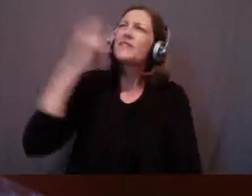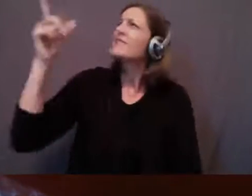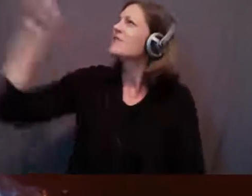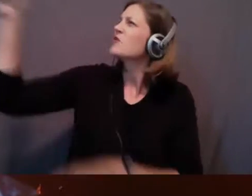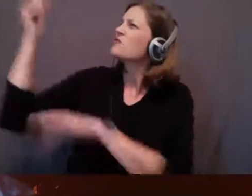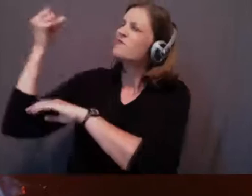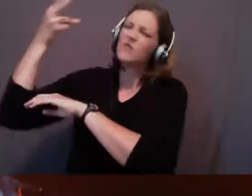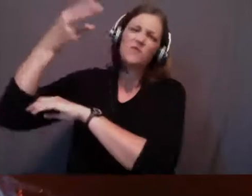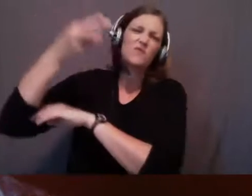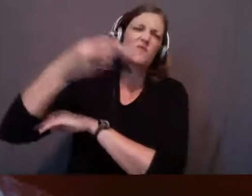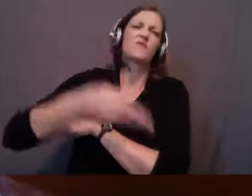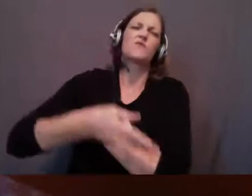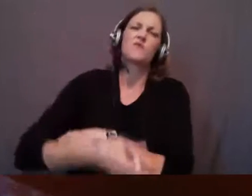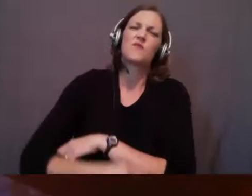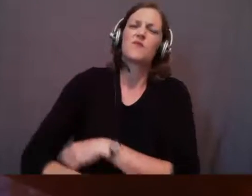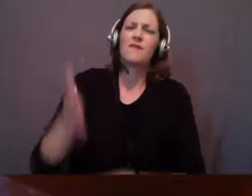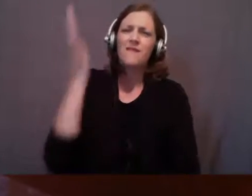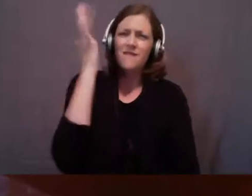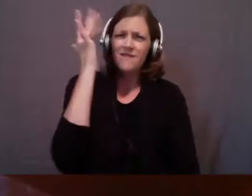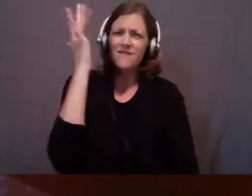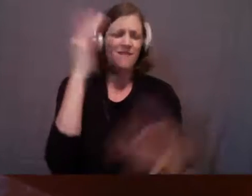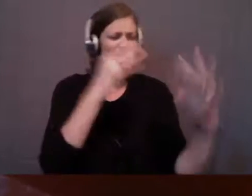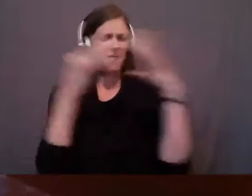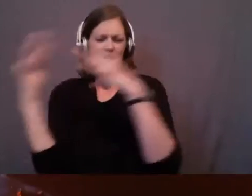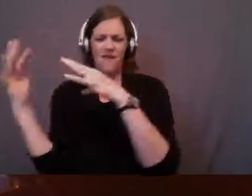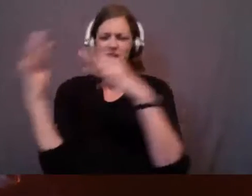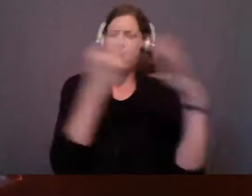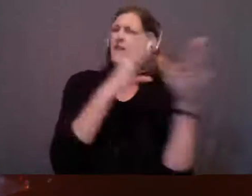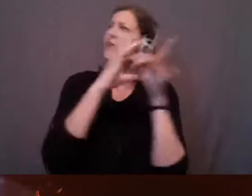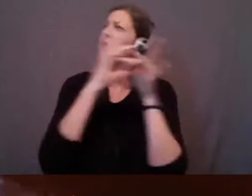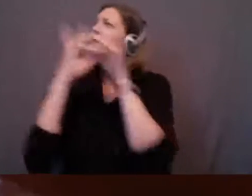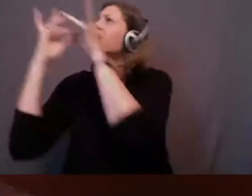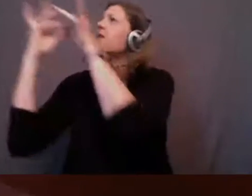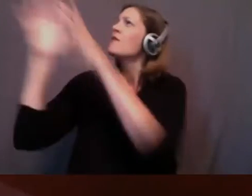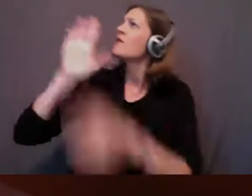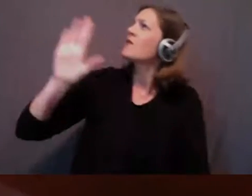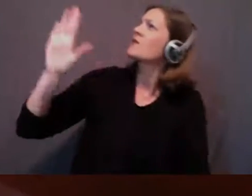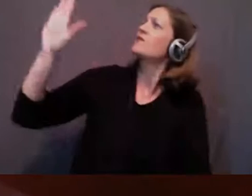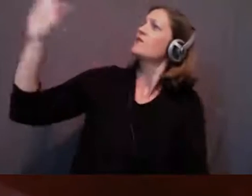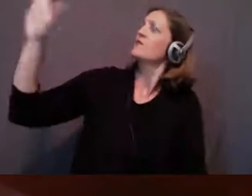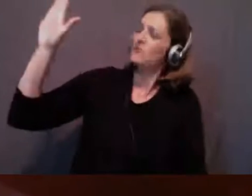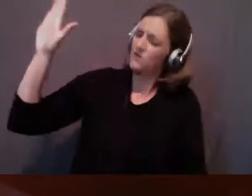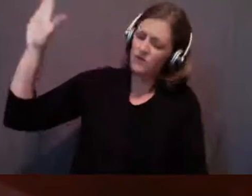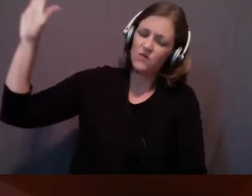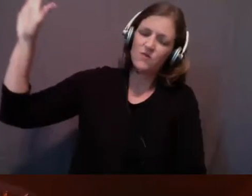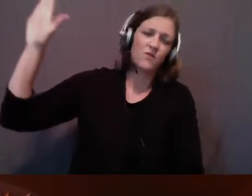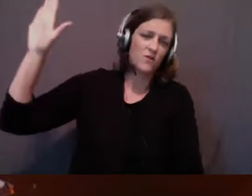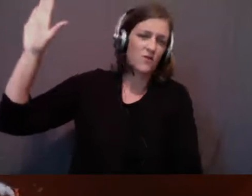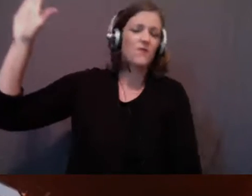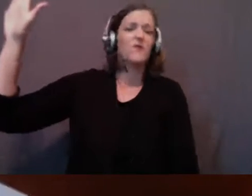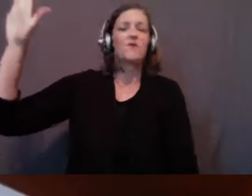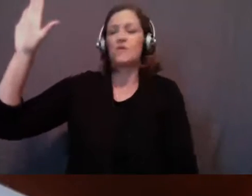gonna see a victory. For the battle belongs to you,